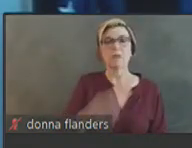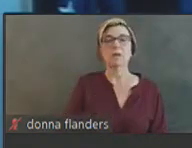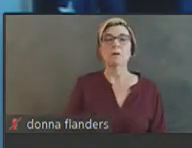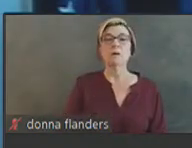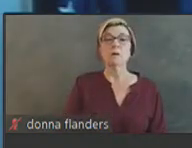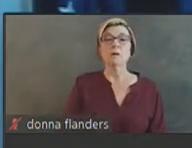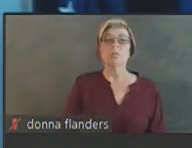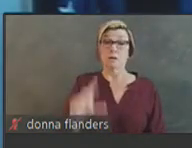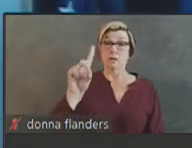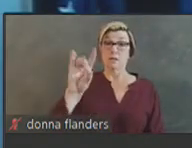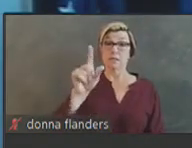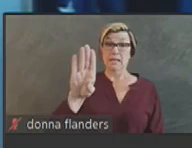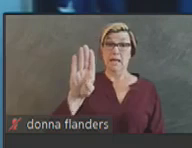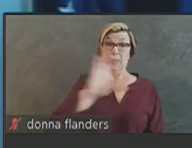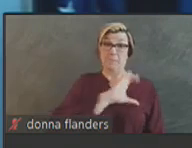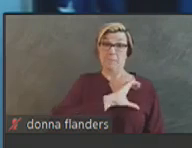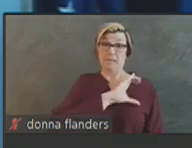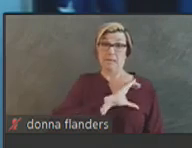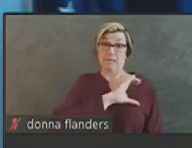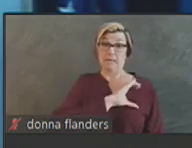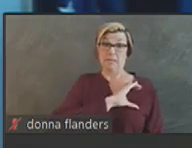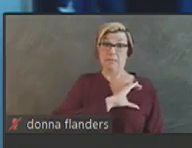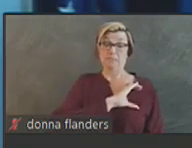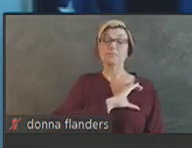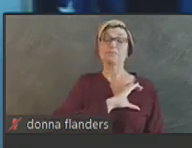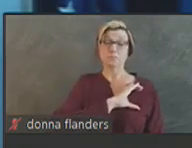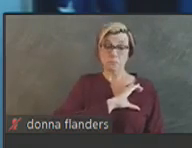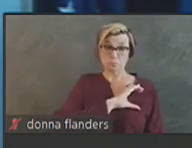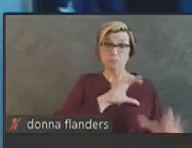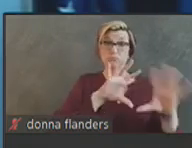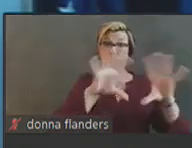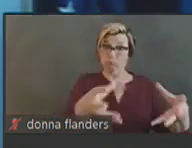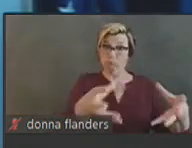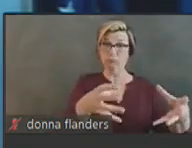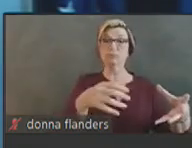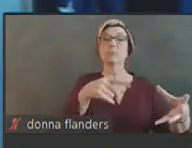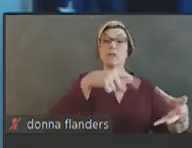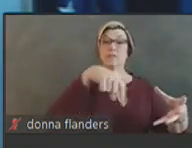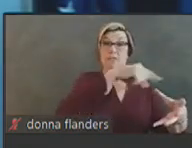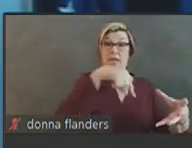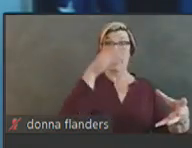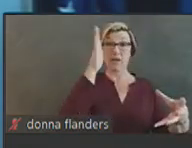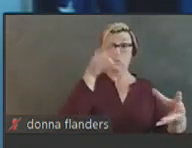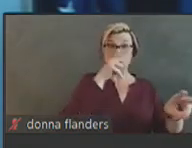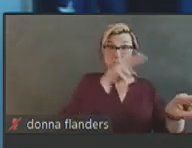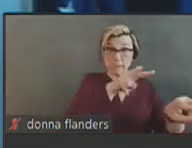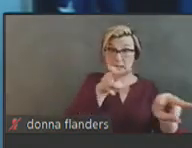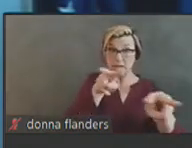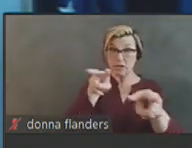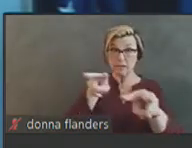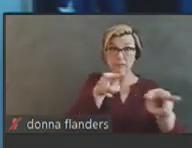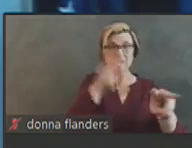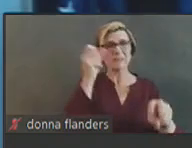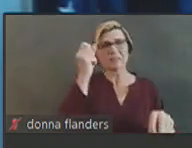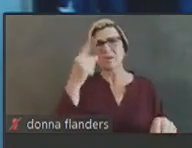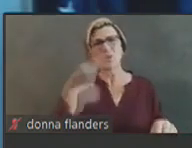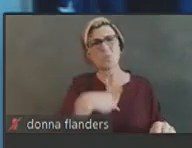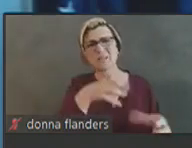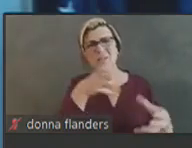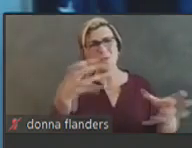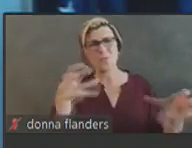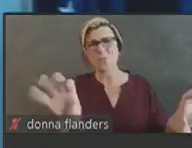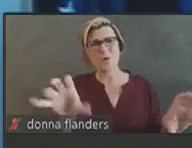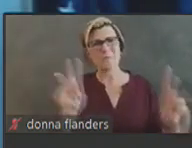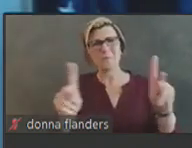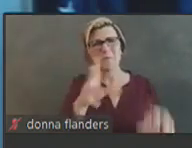empowered through the governor's executive order, to be vigilant. We have no desire to arrest people or incarcerate